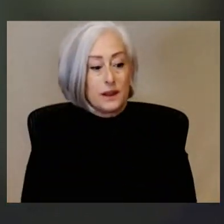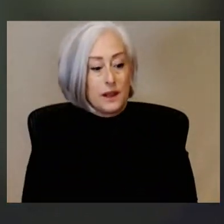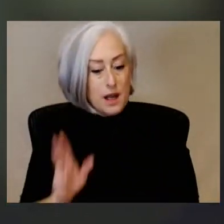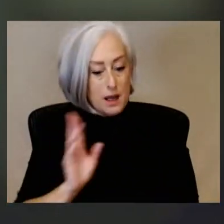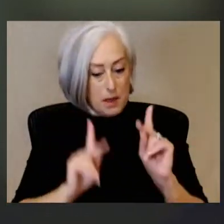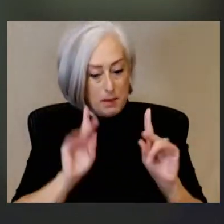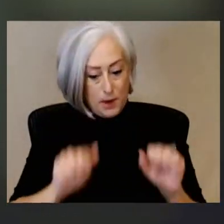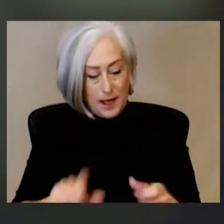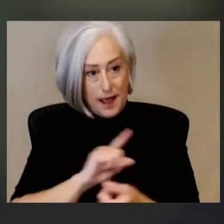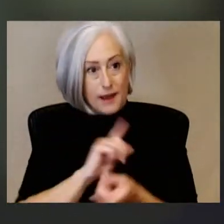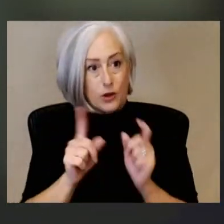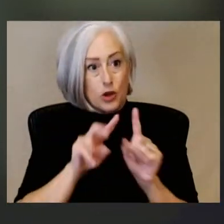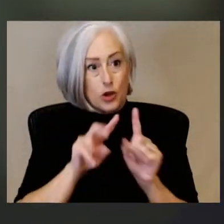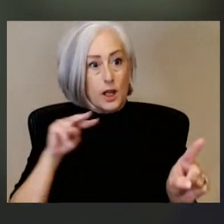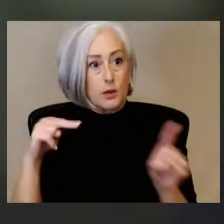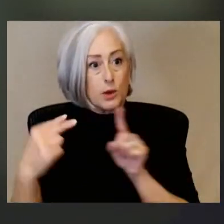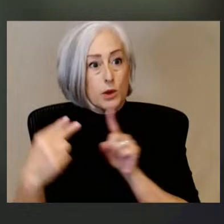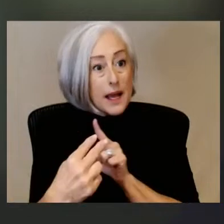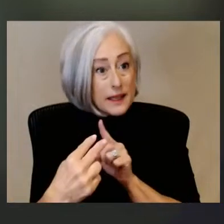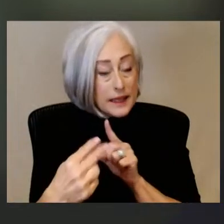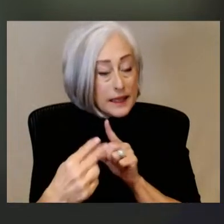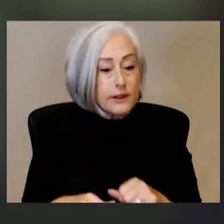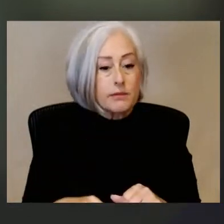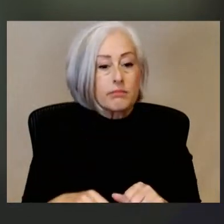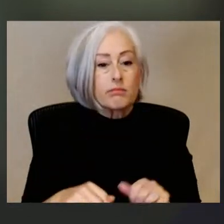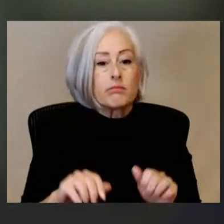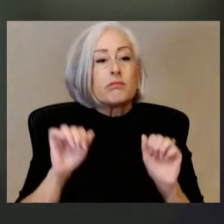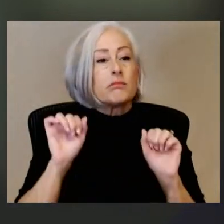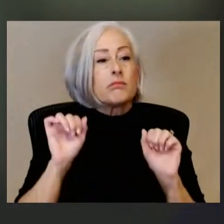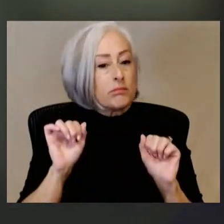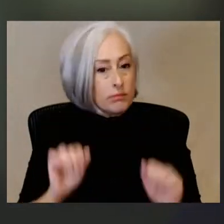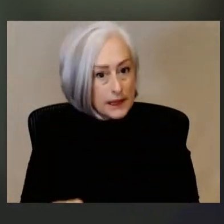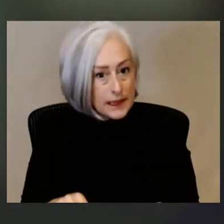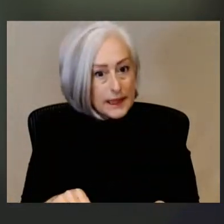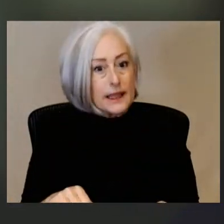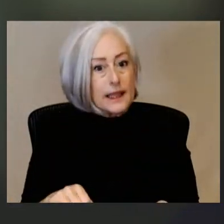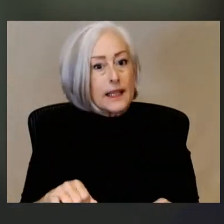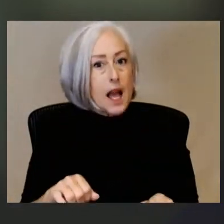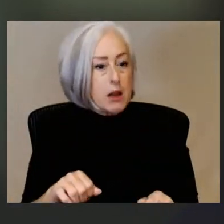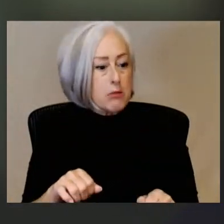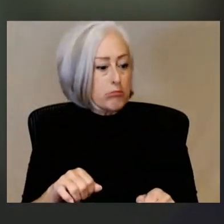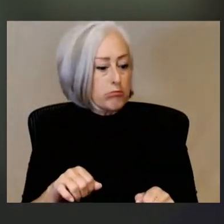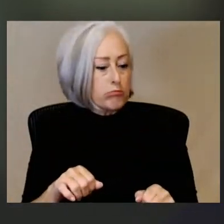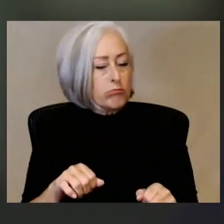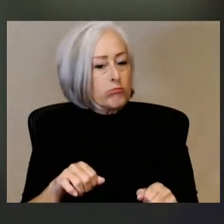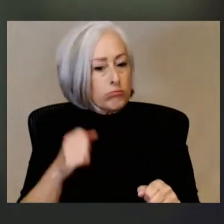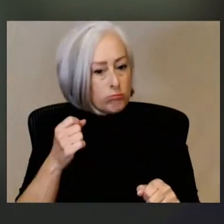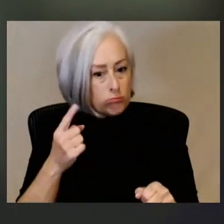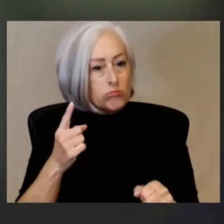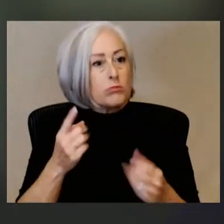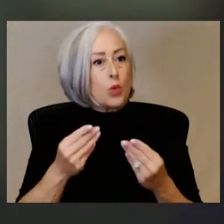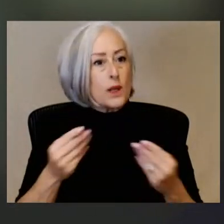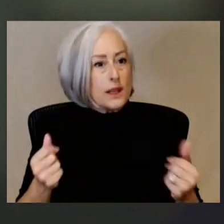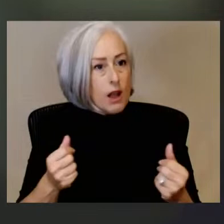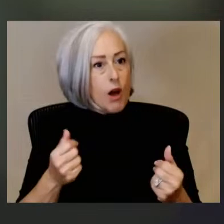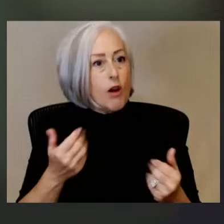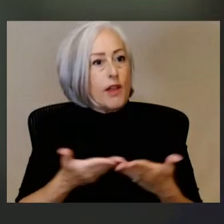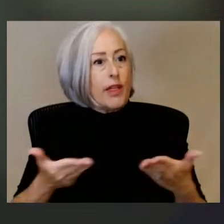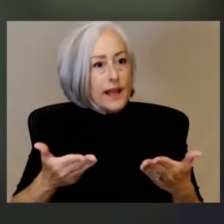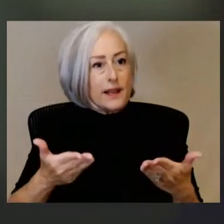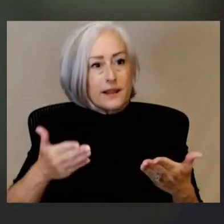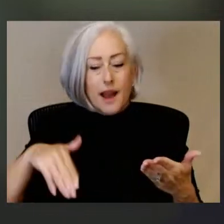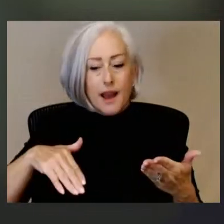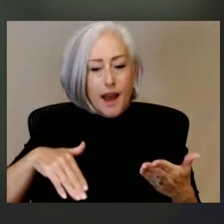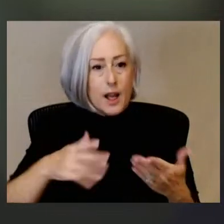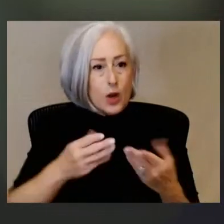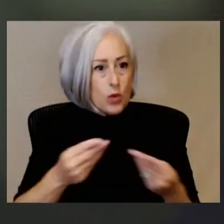People can come to grips and resolve things that were unresolved. People can embrace